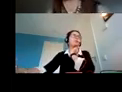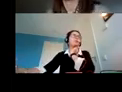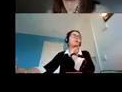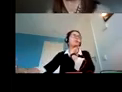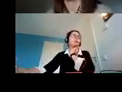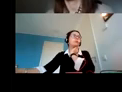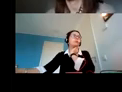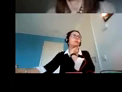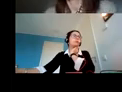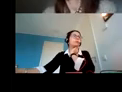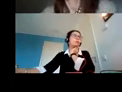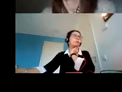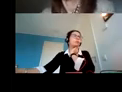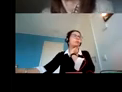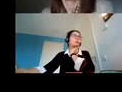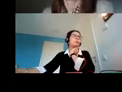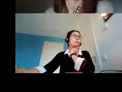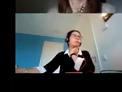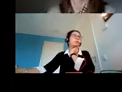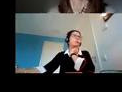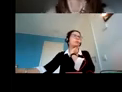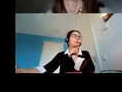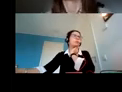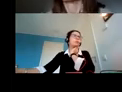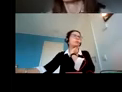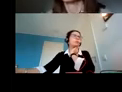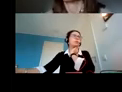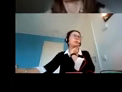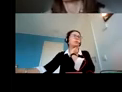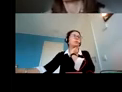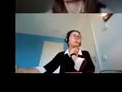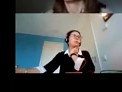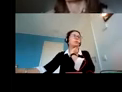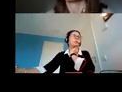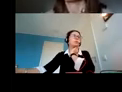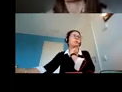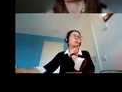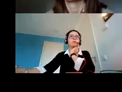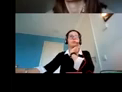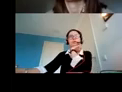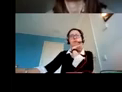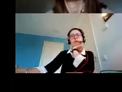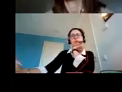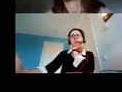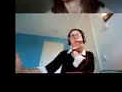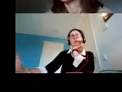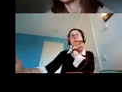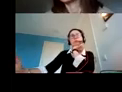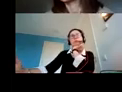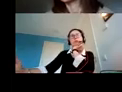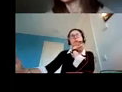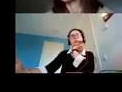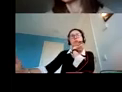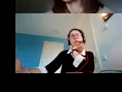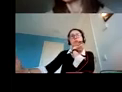let's call it pillars again, the main pillars that you may find in the National Action Plan. So more or less all this 57 plan